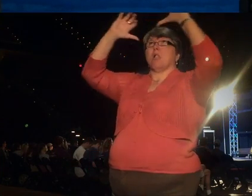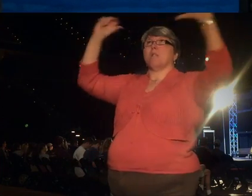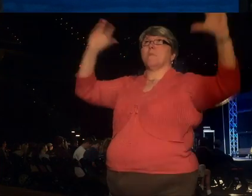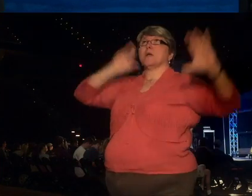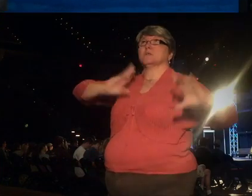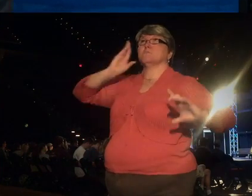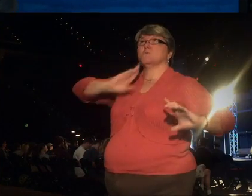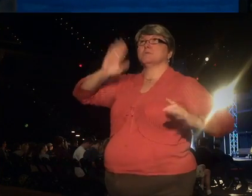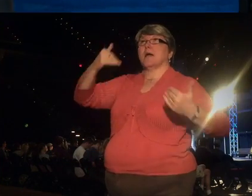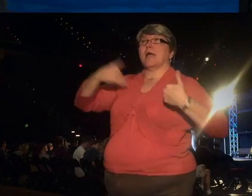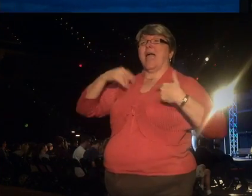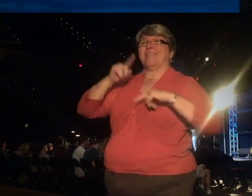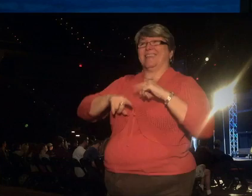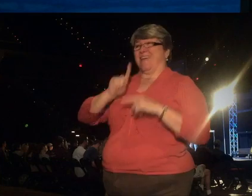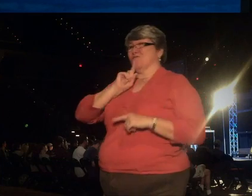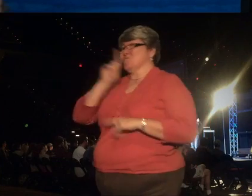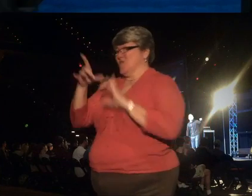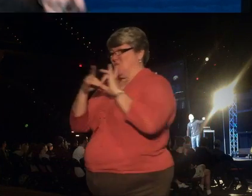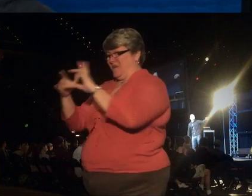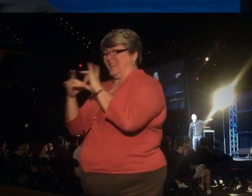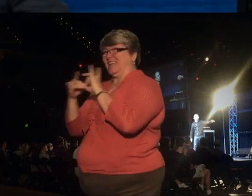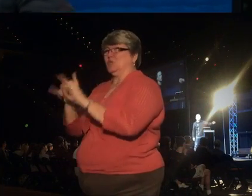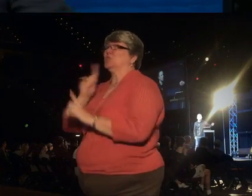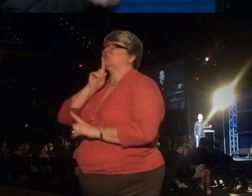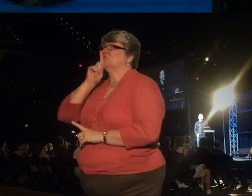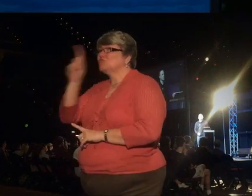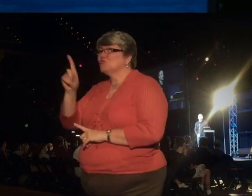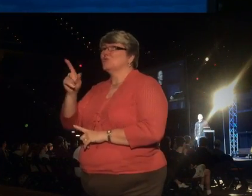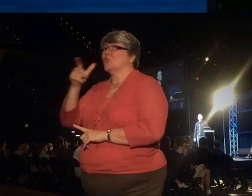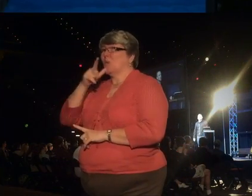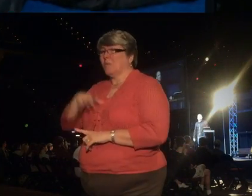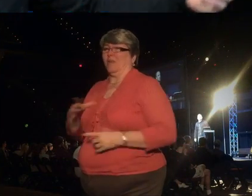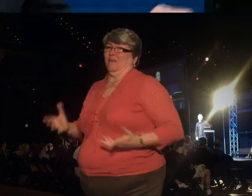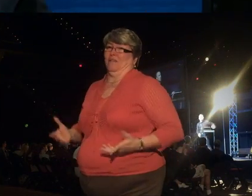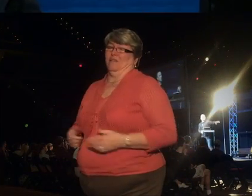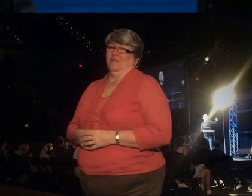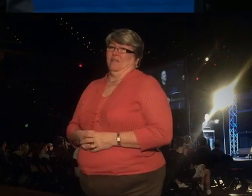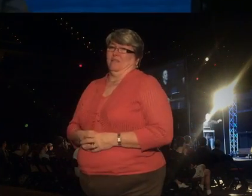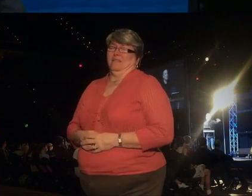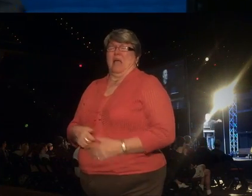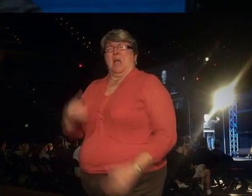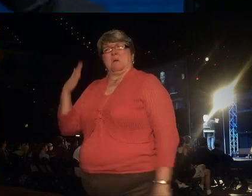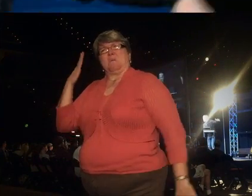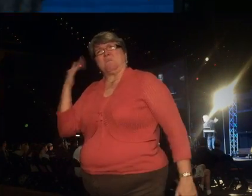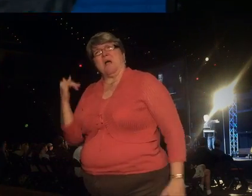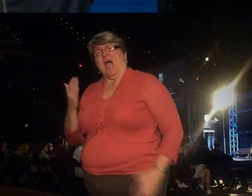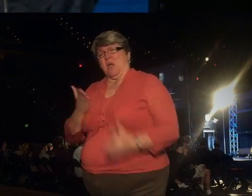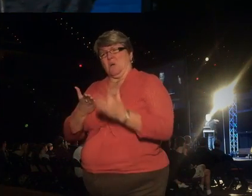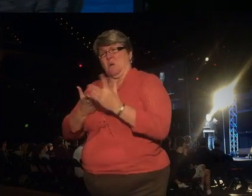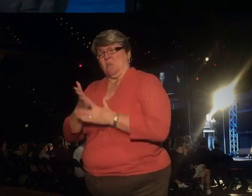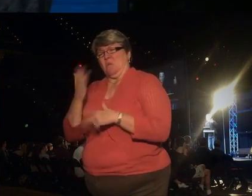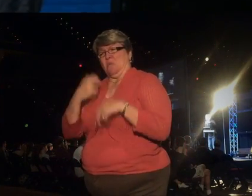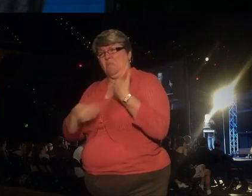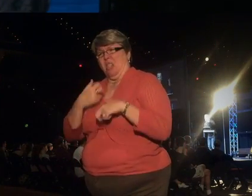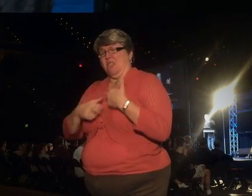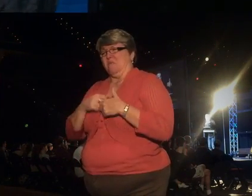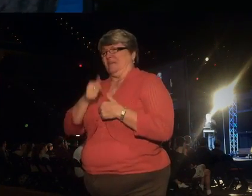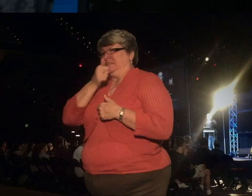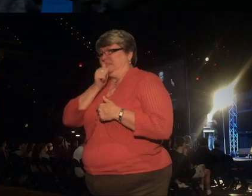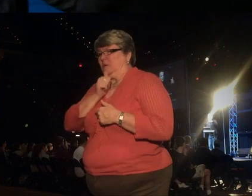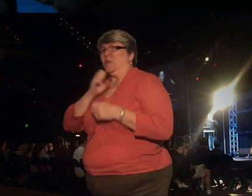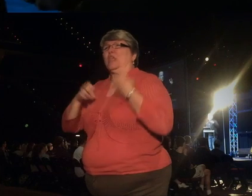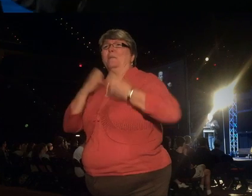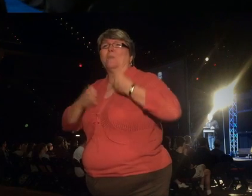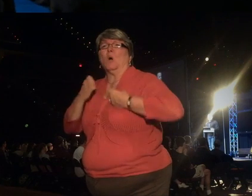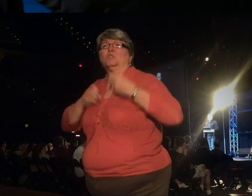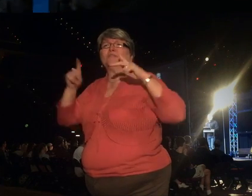experiences I've had than have a real relationship with an actual human being. Why go through the hassle of having to deal with the emotions of a